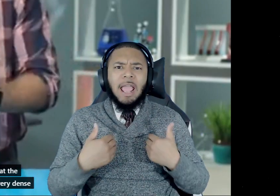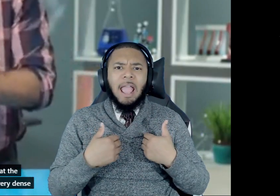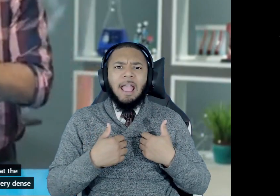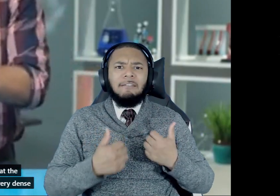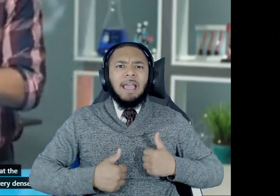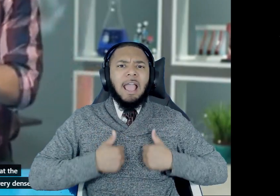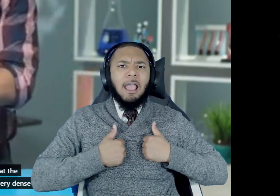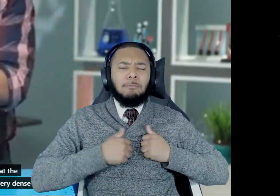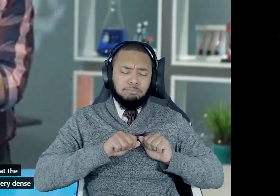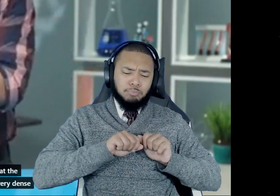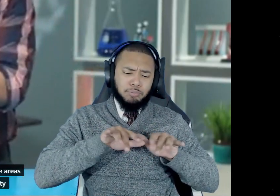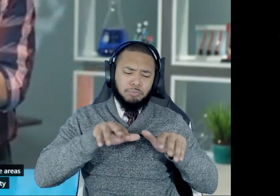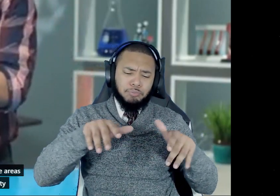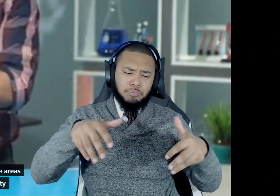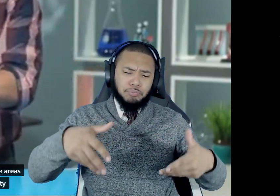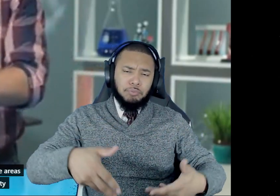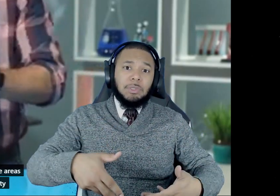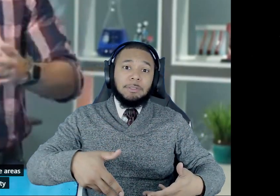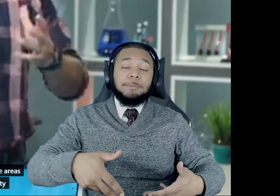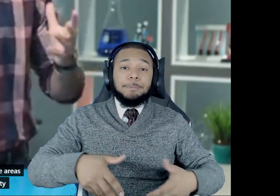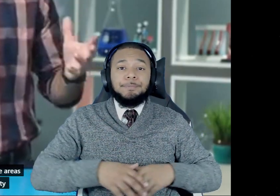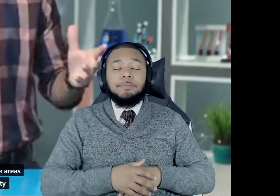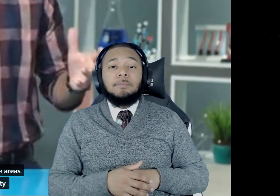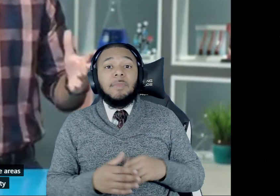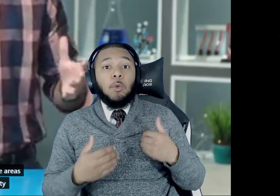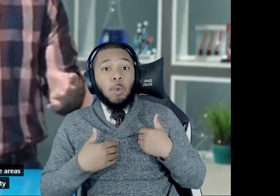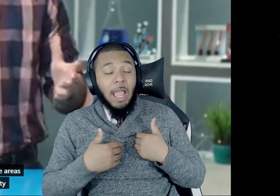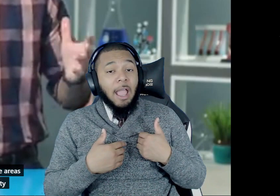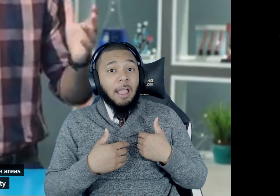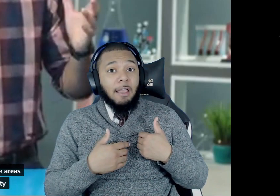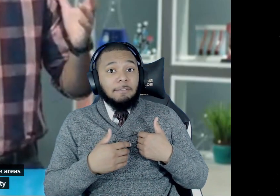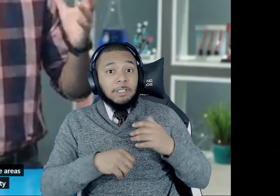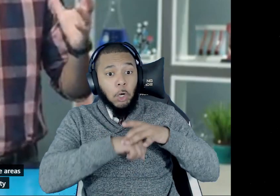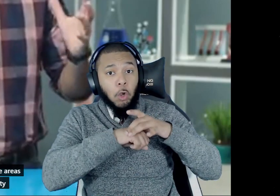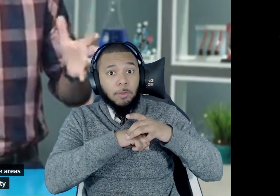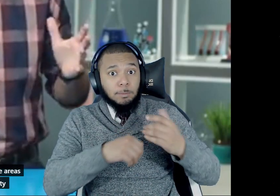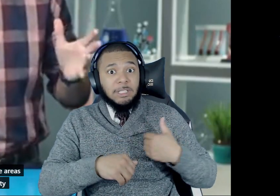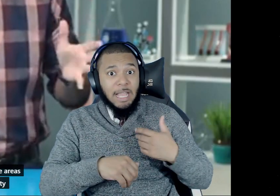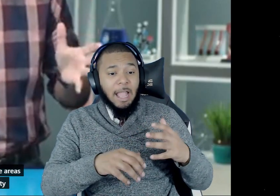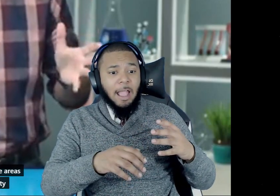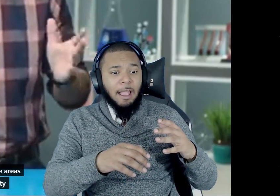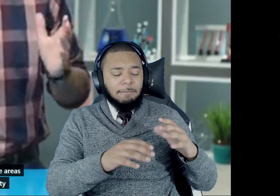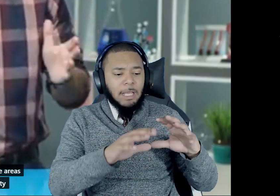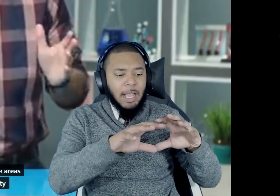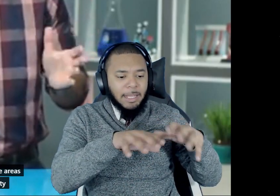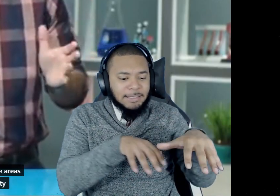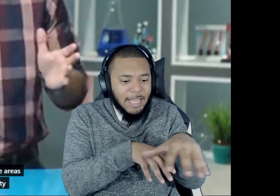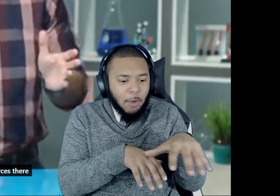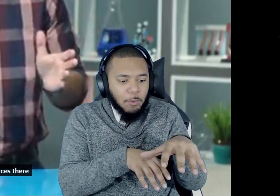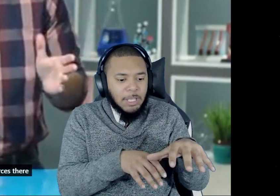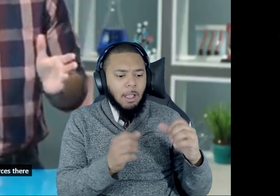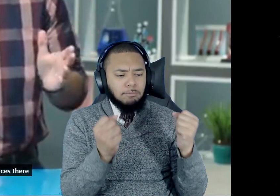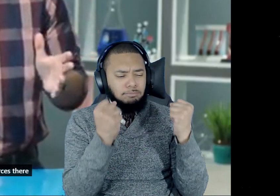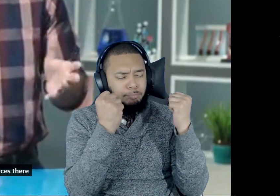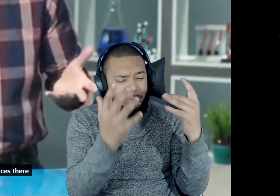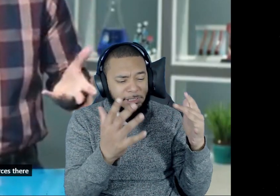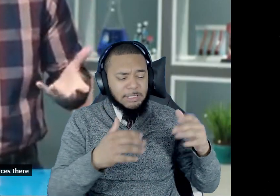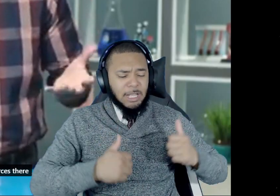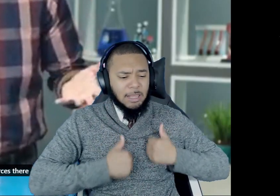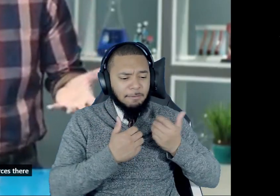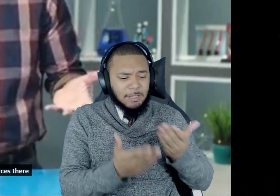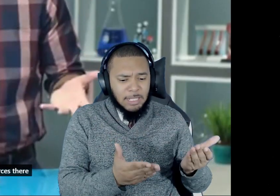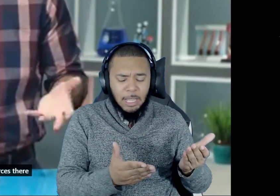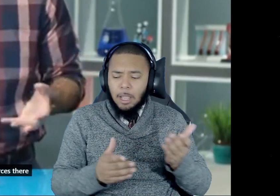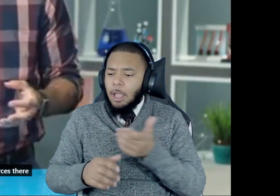have areas that have very dense populations, but we also have areas that have very low density populations